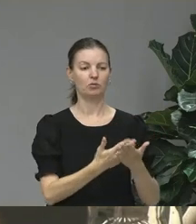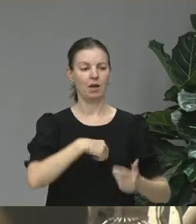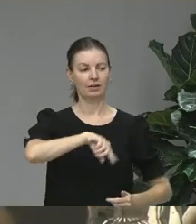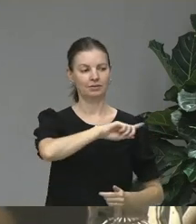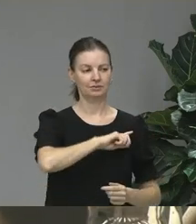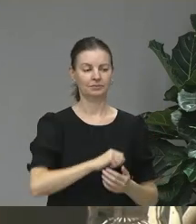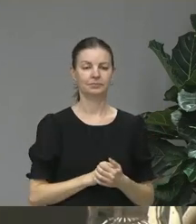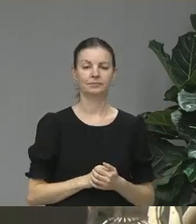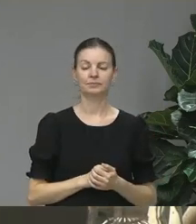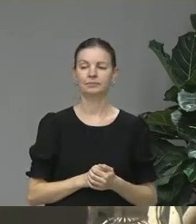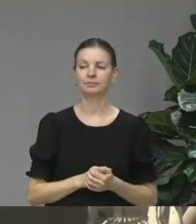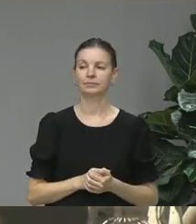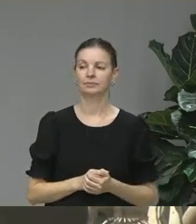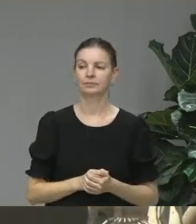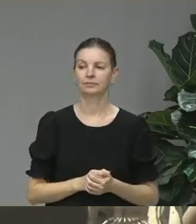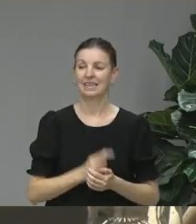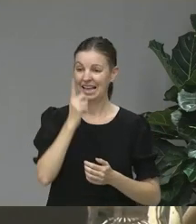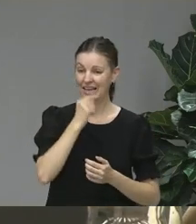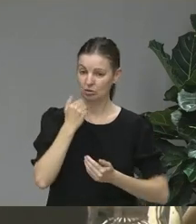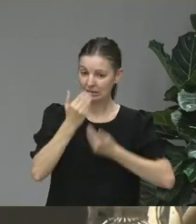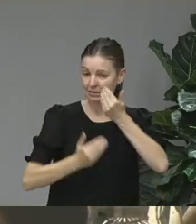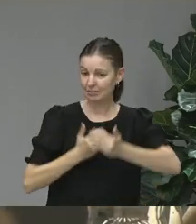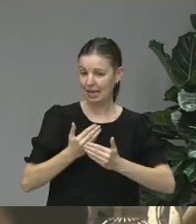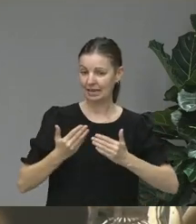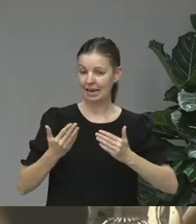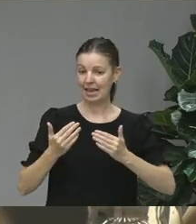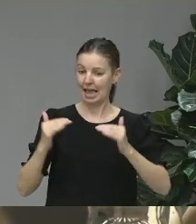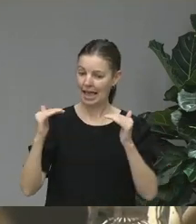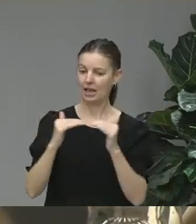also explain to us the equal access to justice duty?